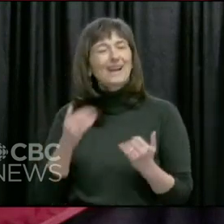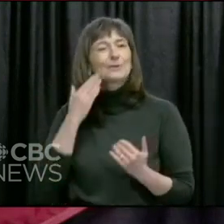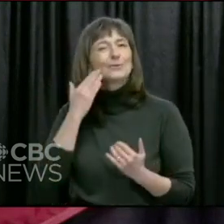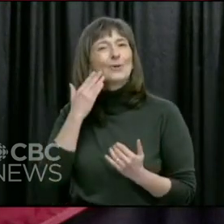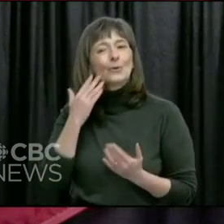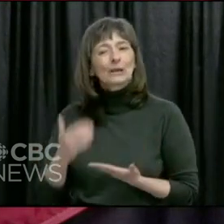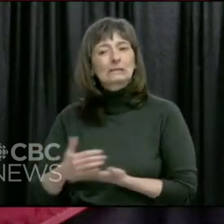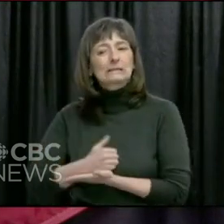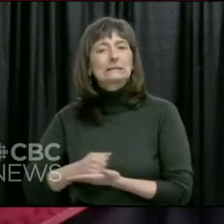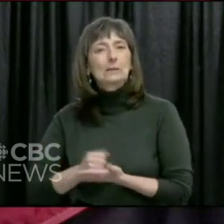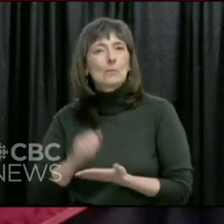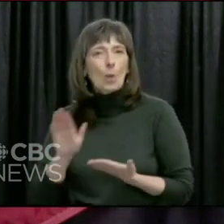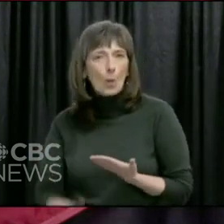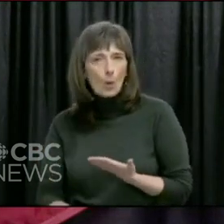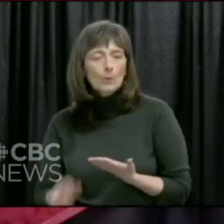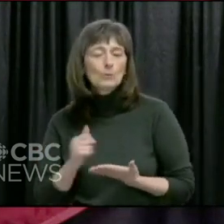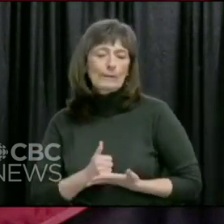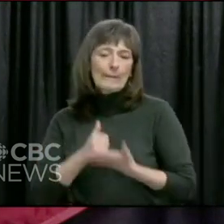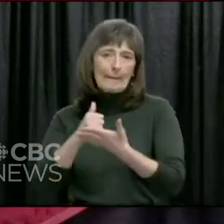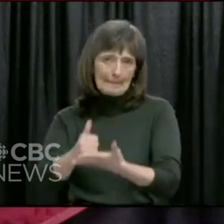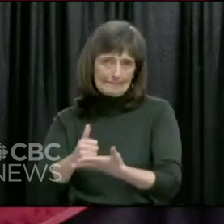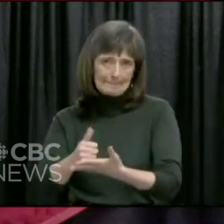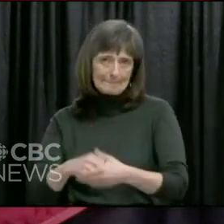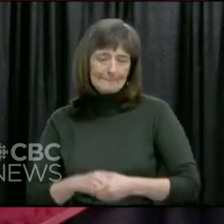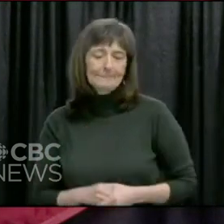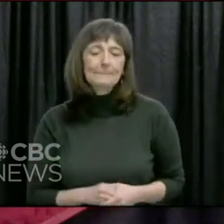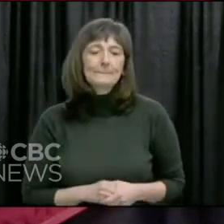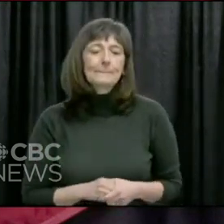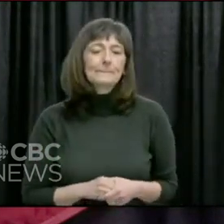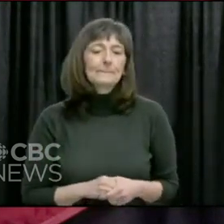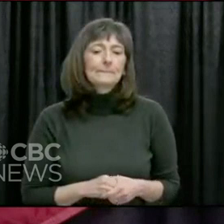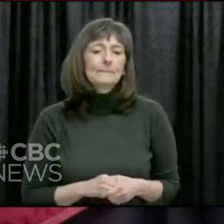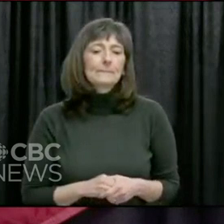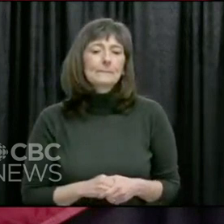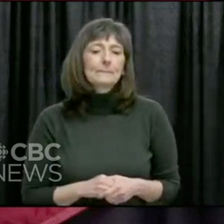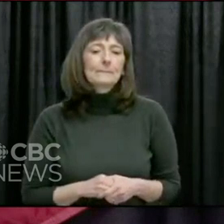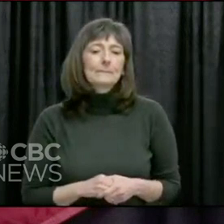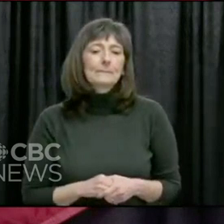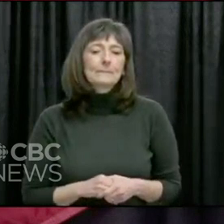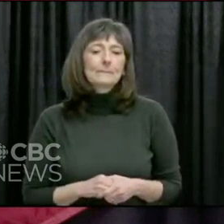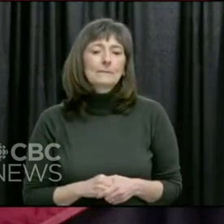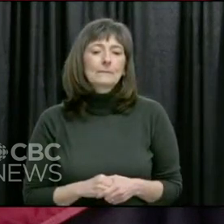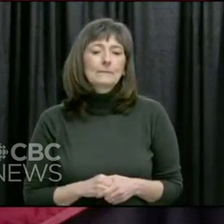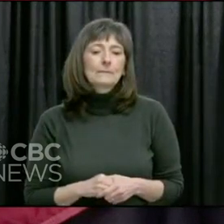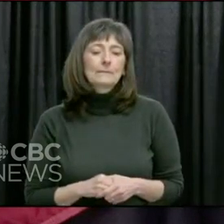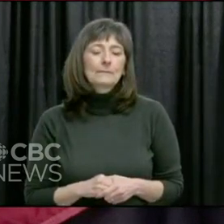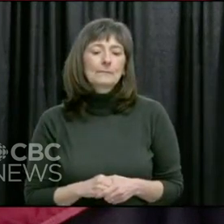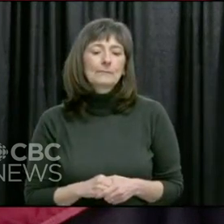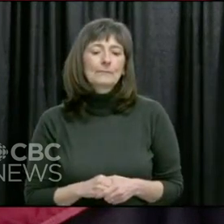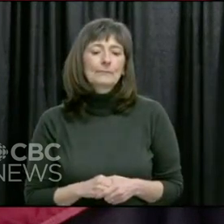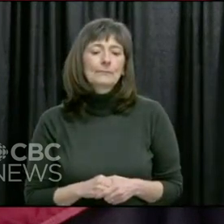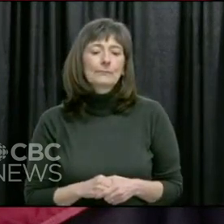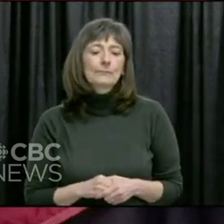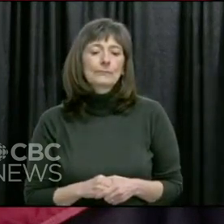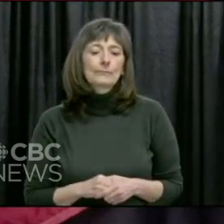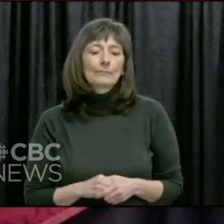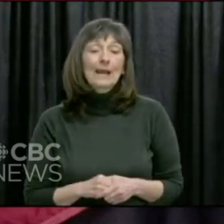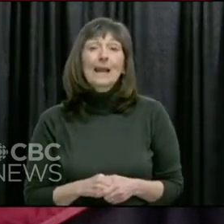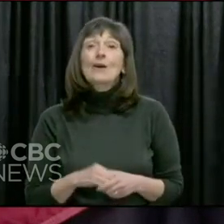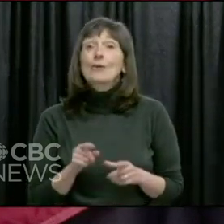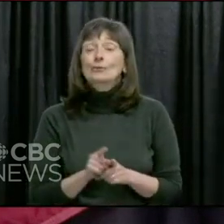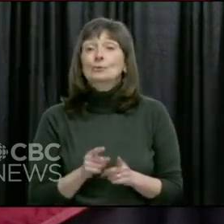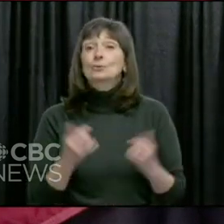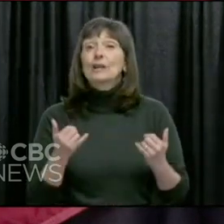reduced due to the pandemic. A particular note also that today they've confirmed that the Canada-U.S.